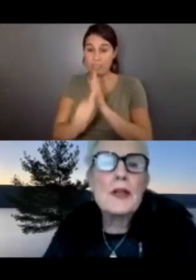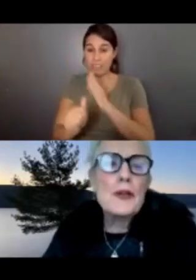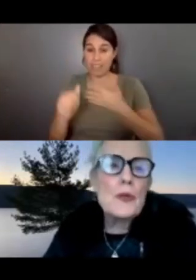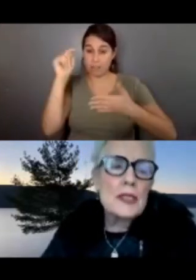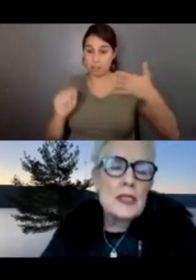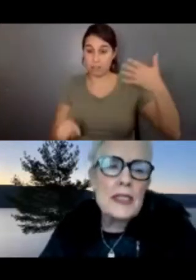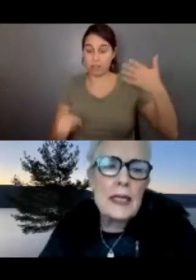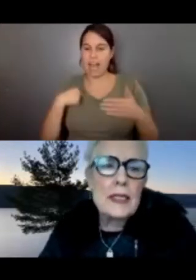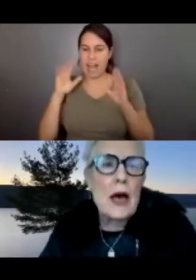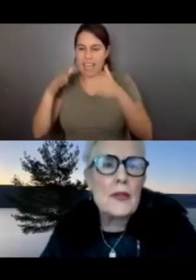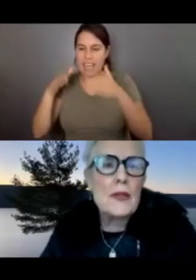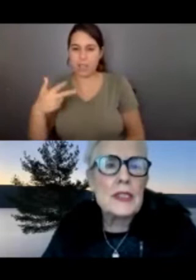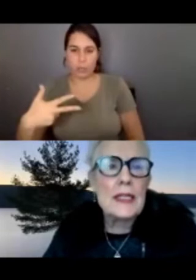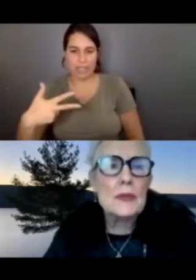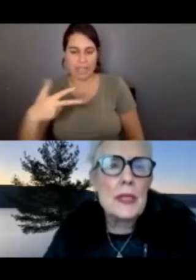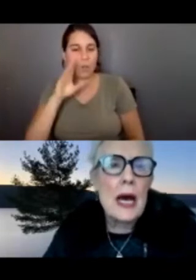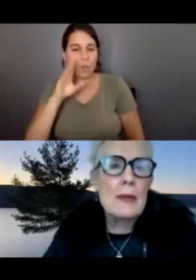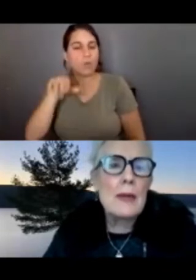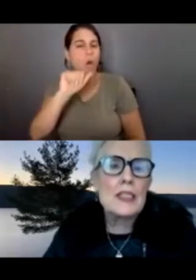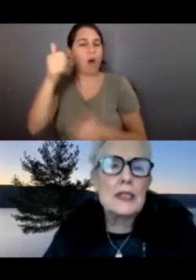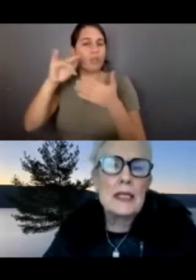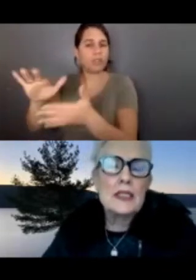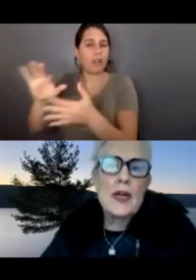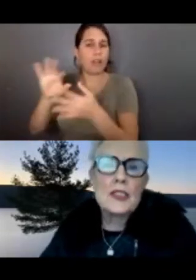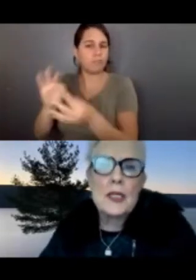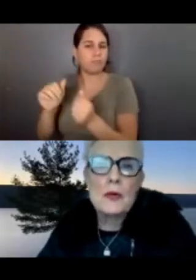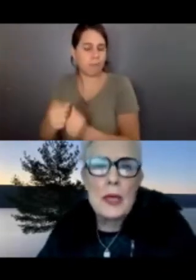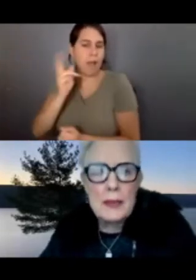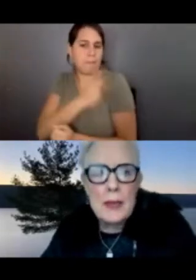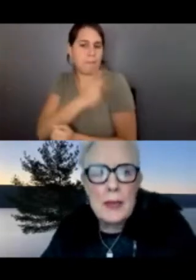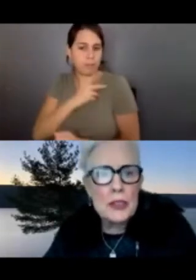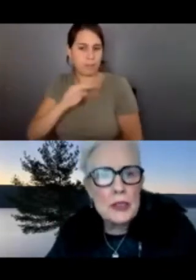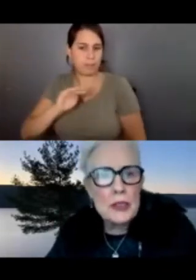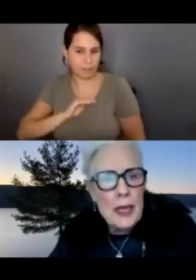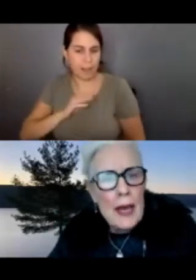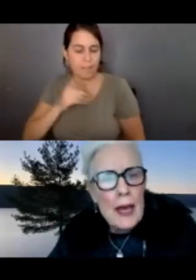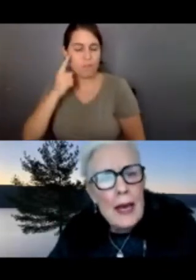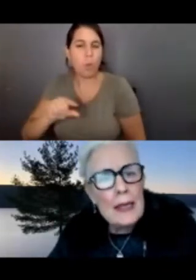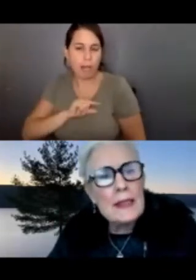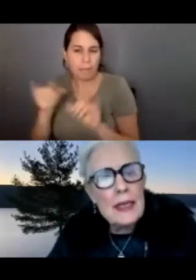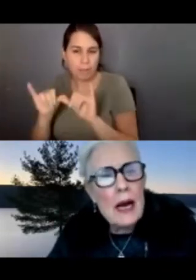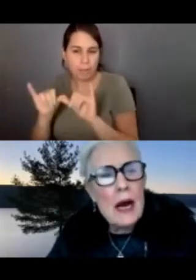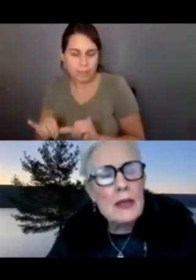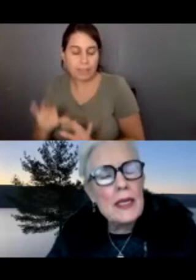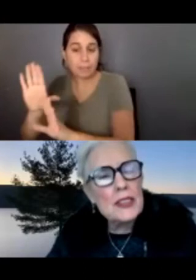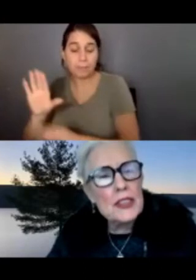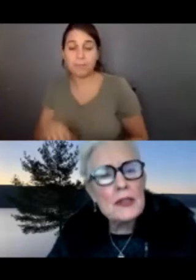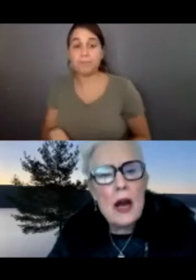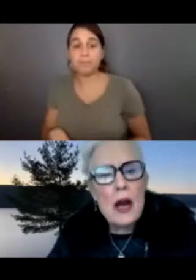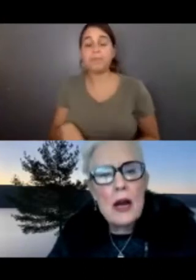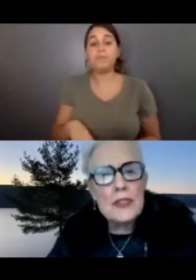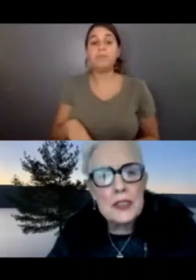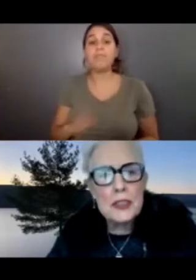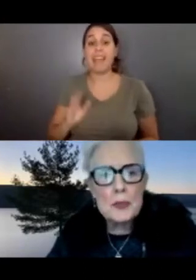I knew were associated in other studies with high patient satisfaction and quality measures. And it showed that